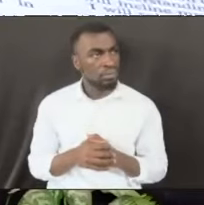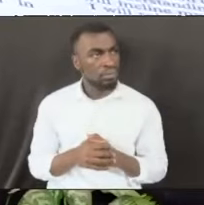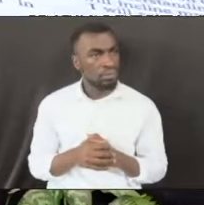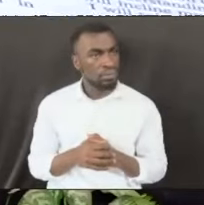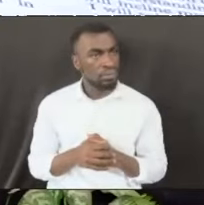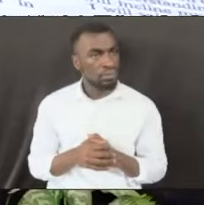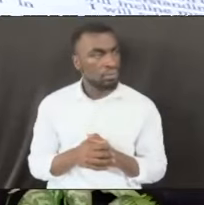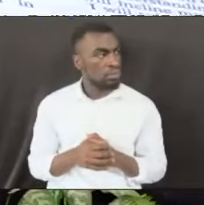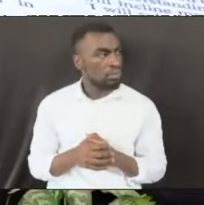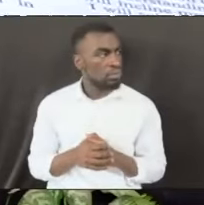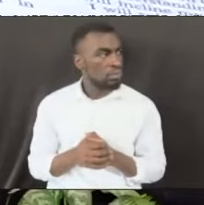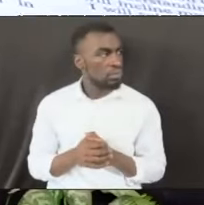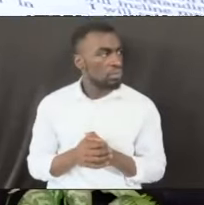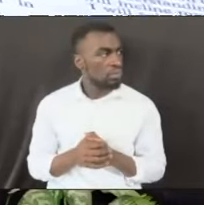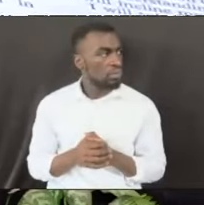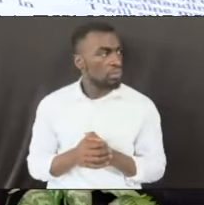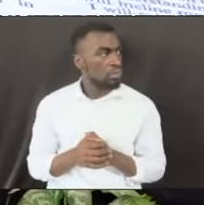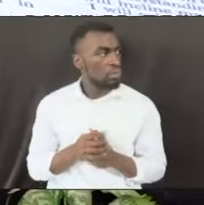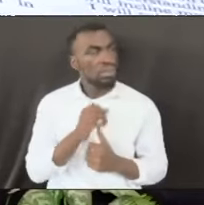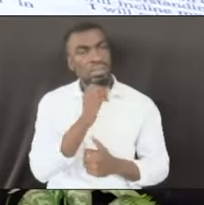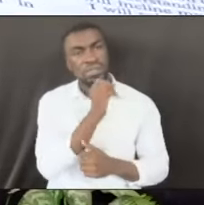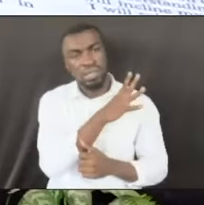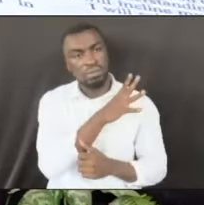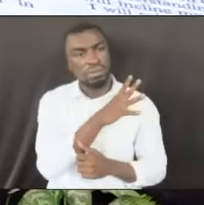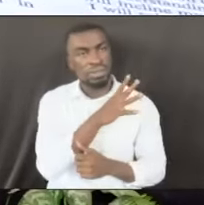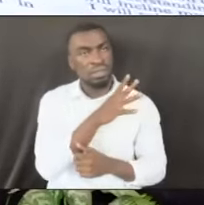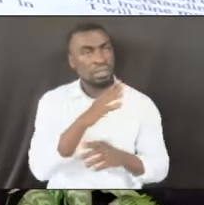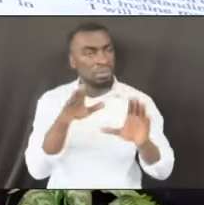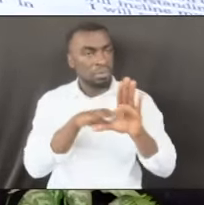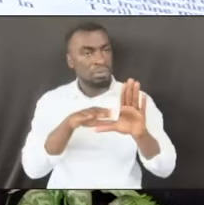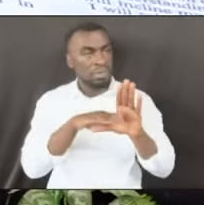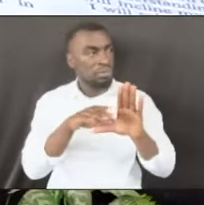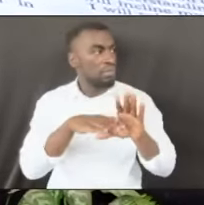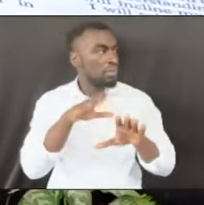Clerk, shout the membership of the church.